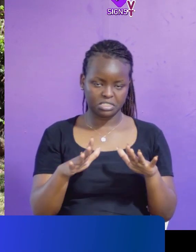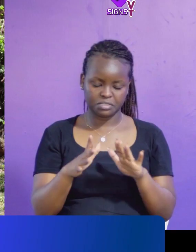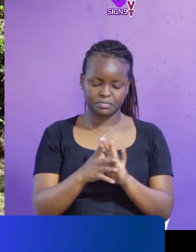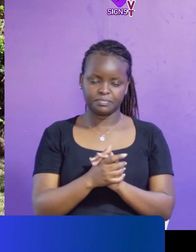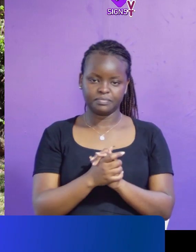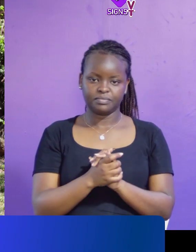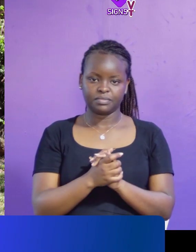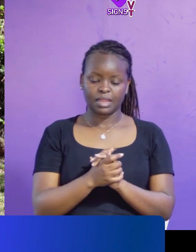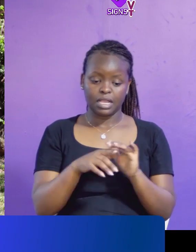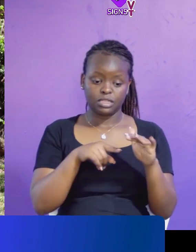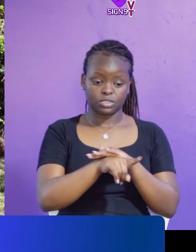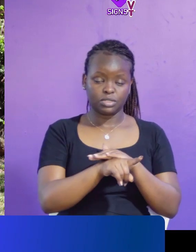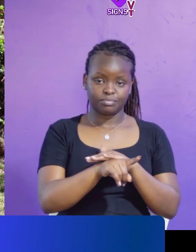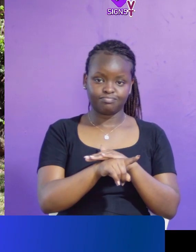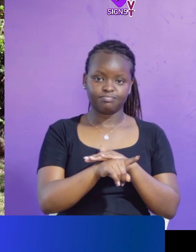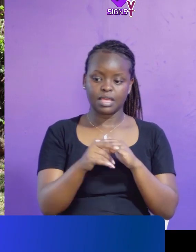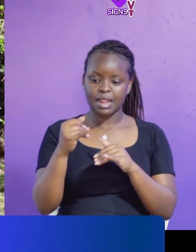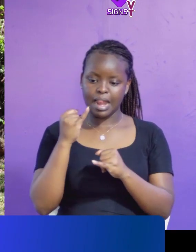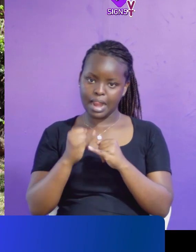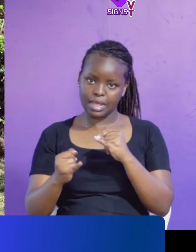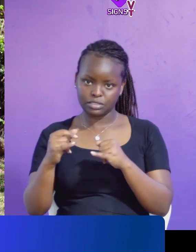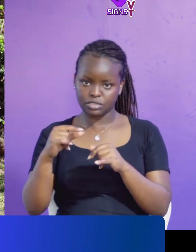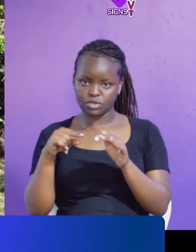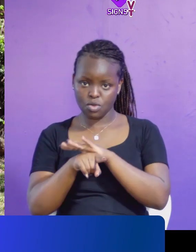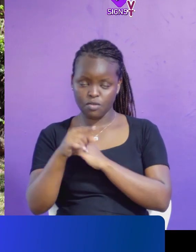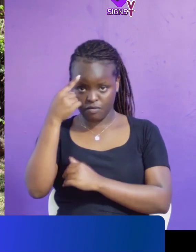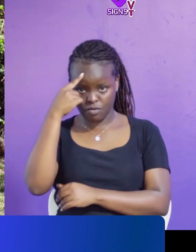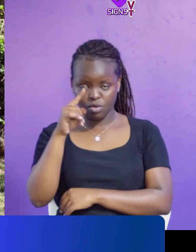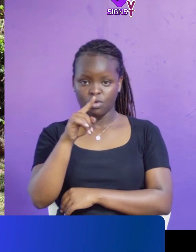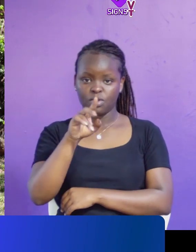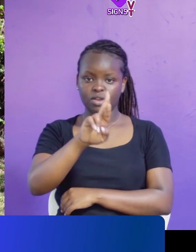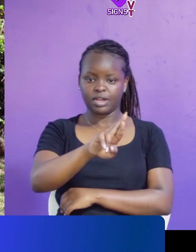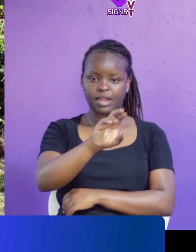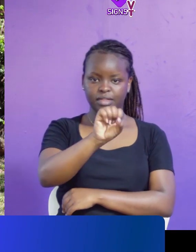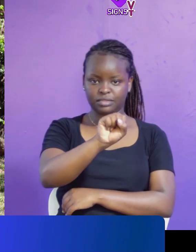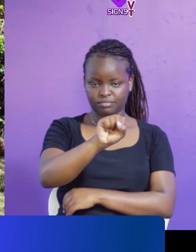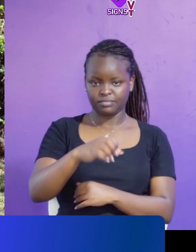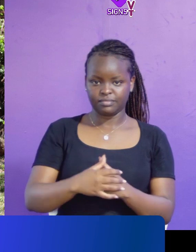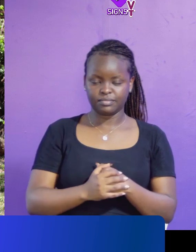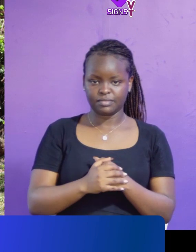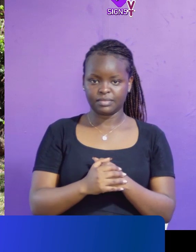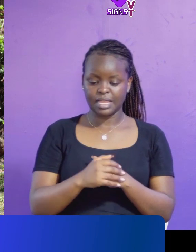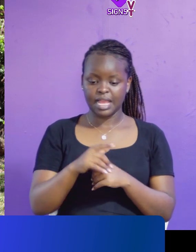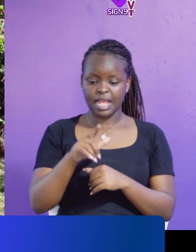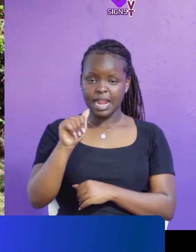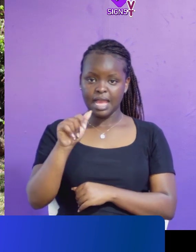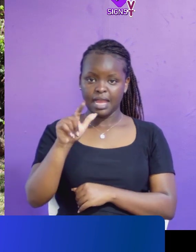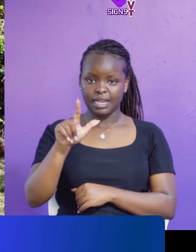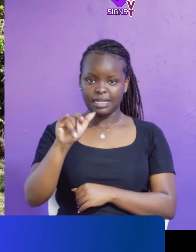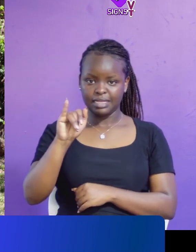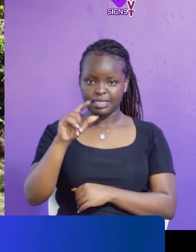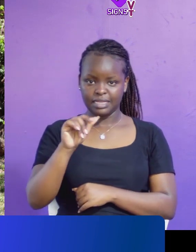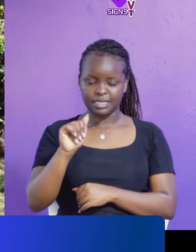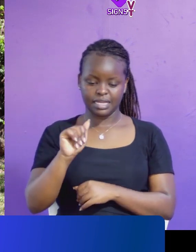the consolation goal for Real Sociedad. After a long wait since the La Liga season kick-started,